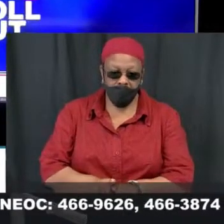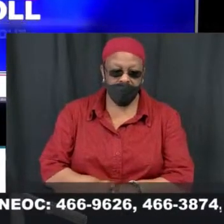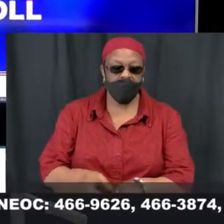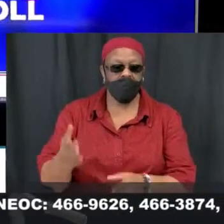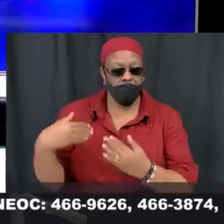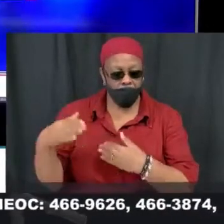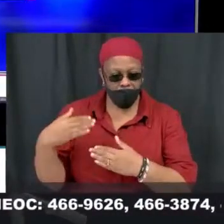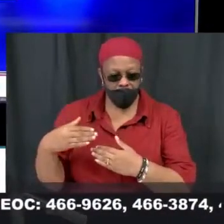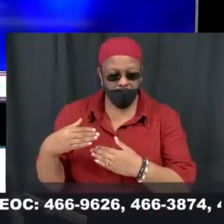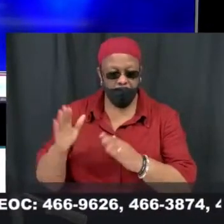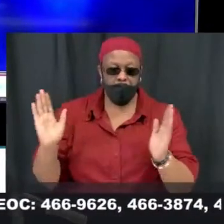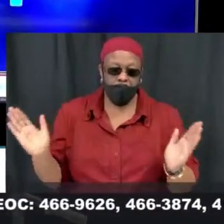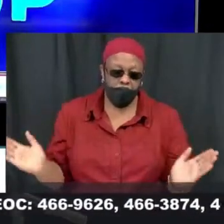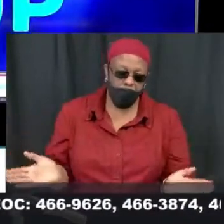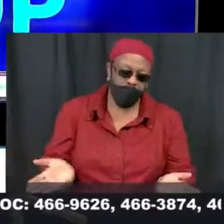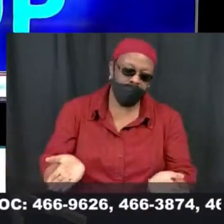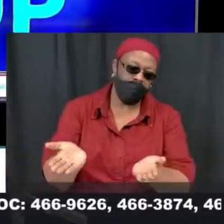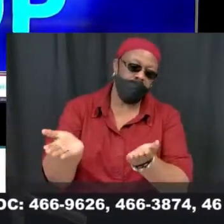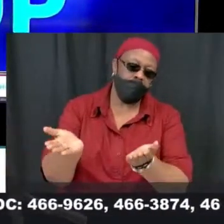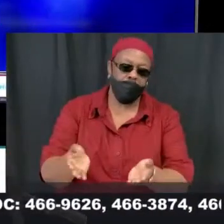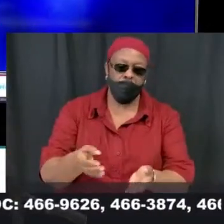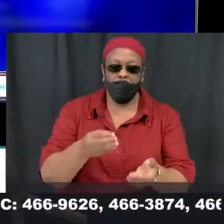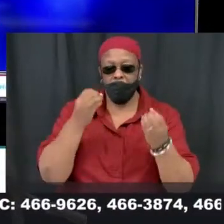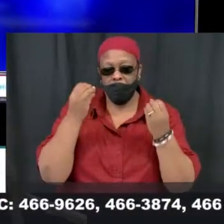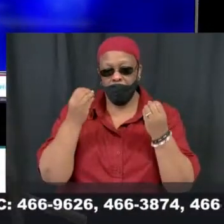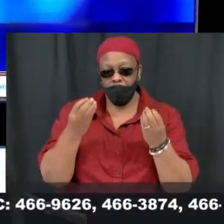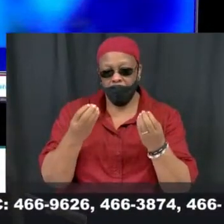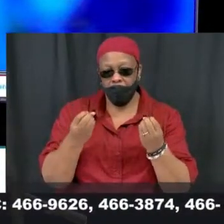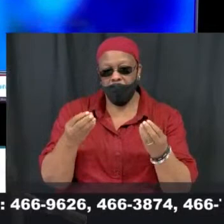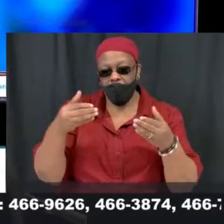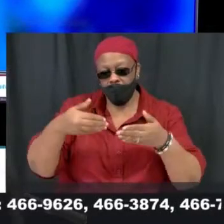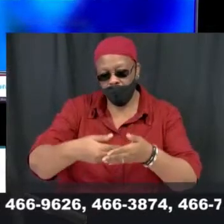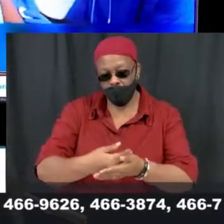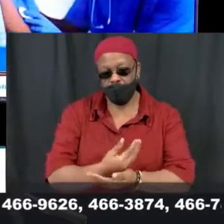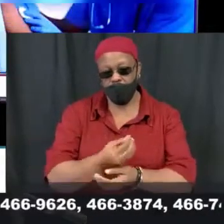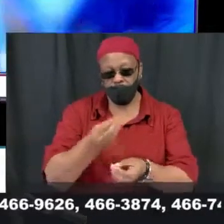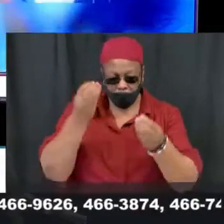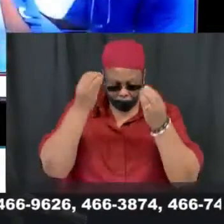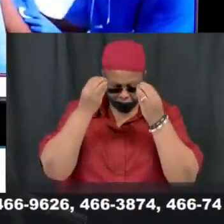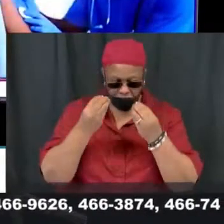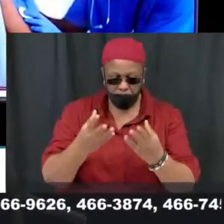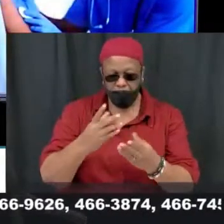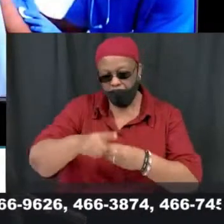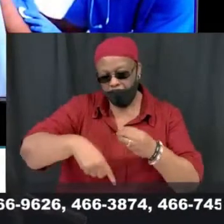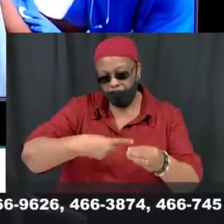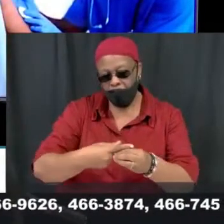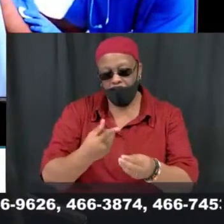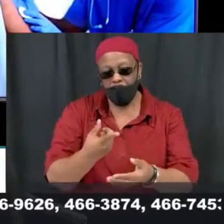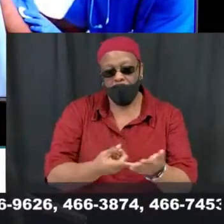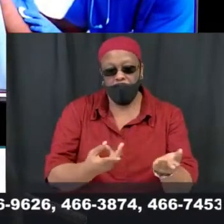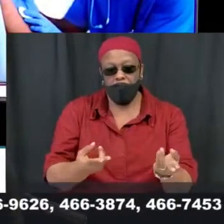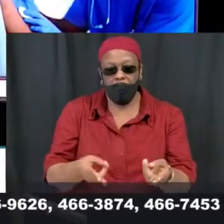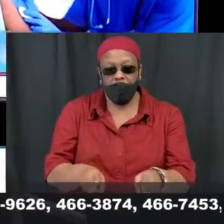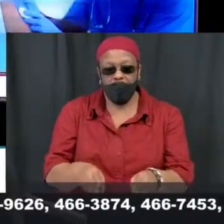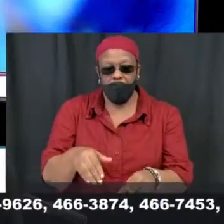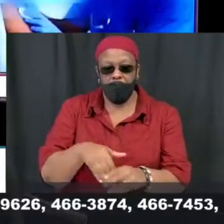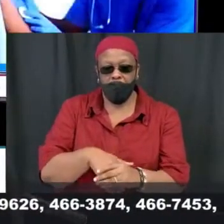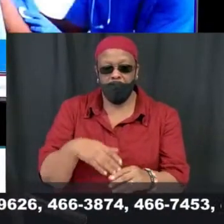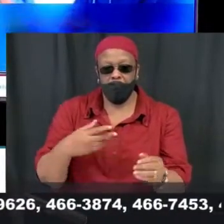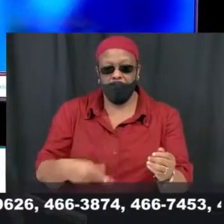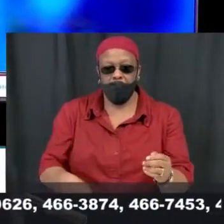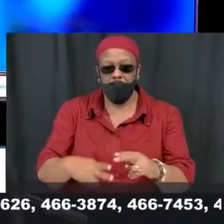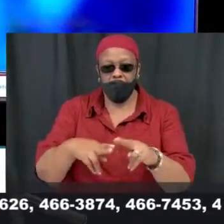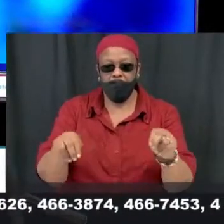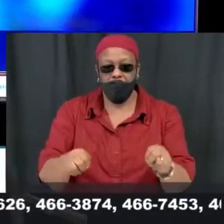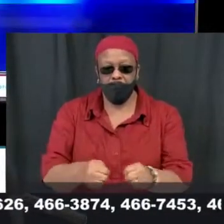to bring you the latest updates with respect to what is happening here in the Federation